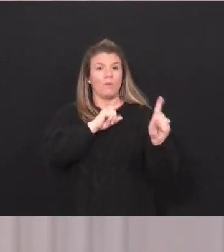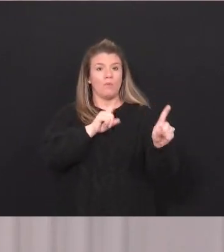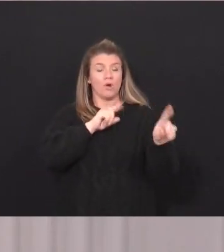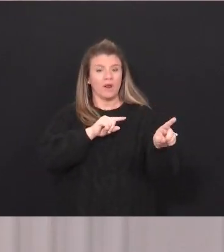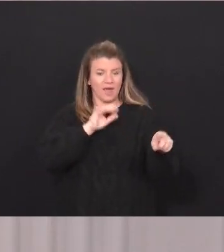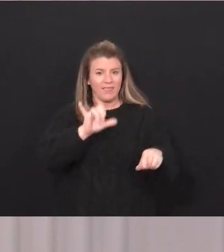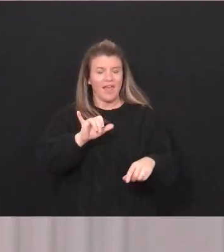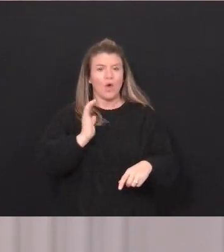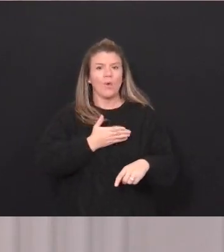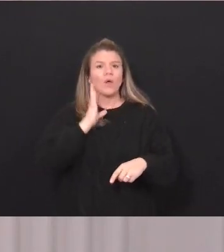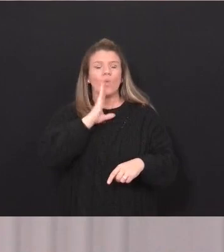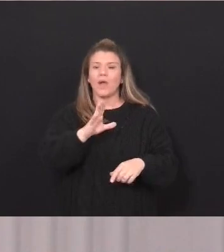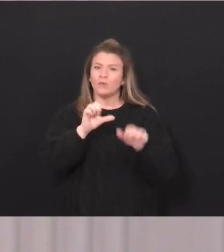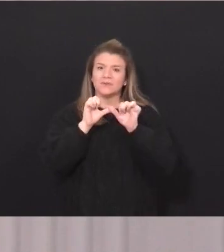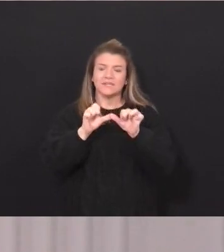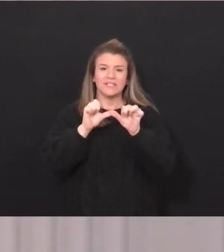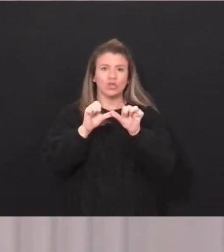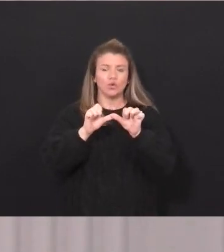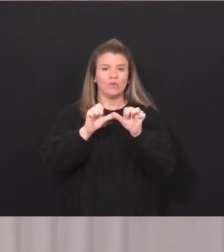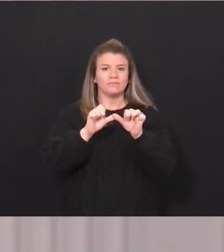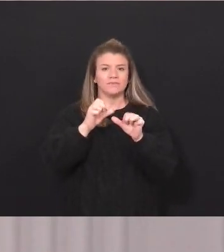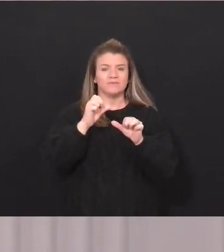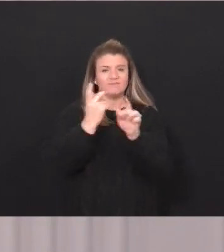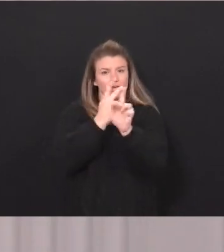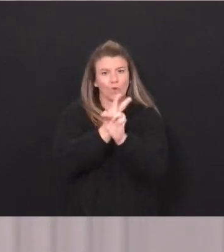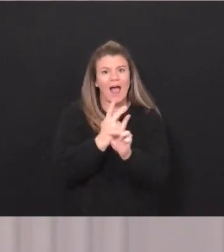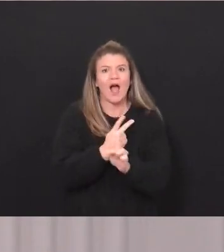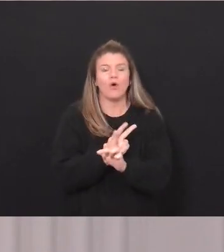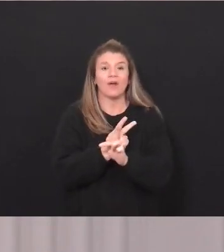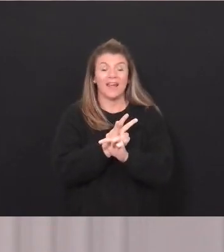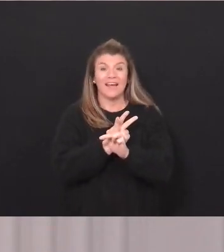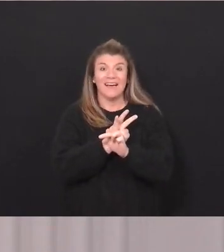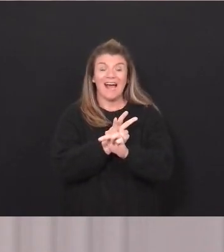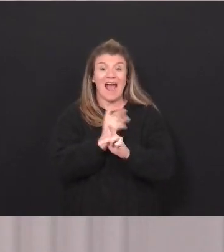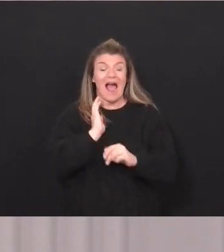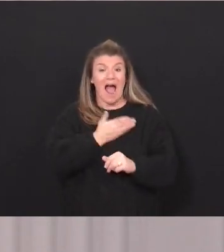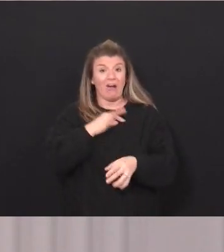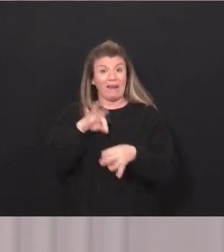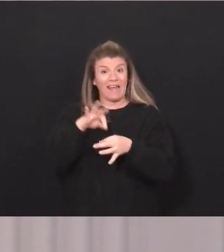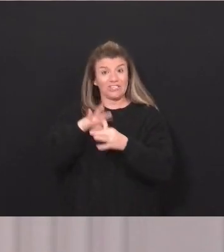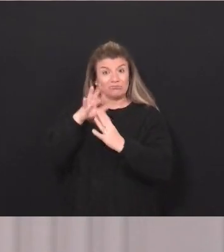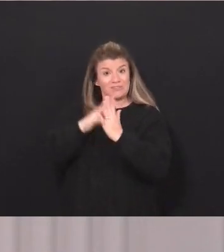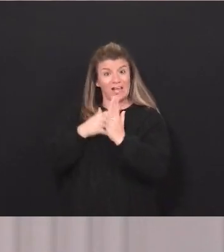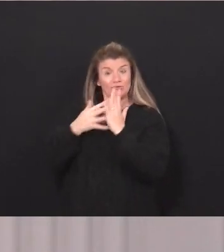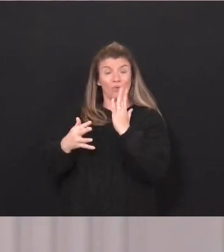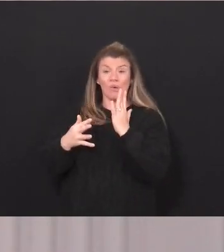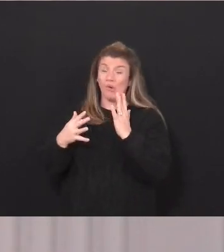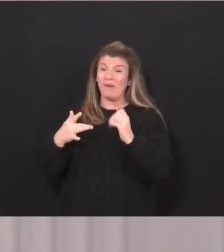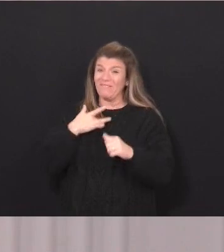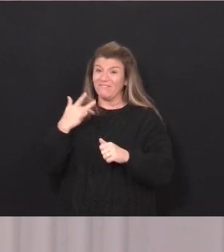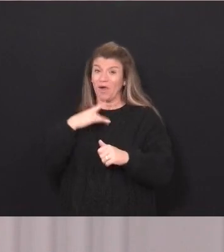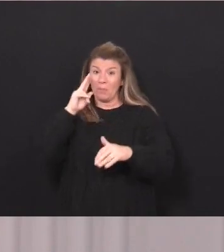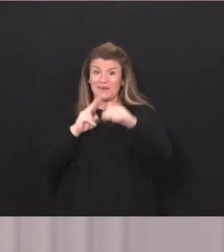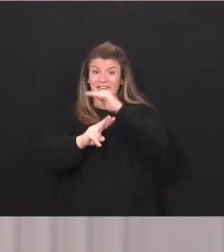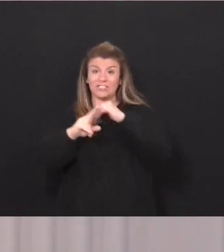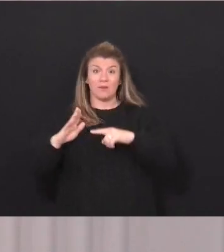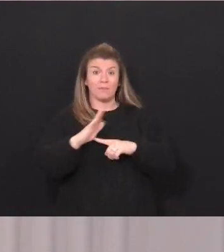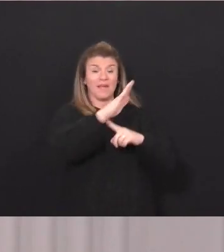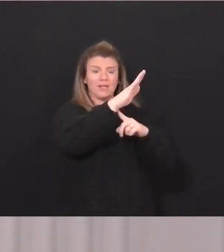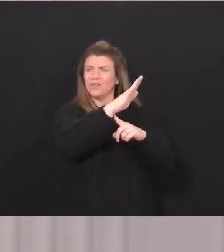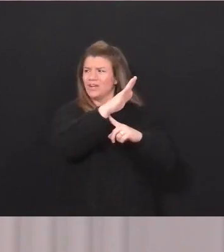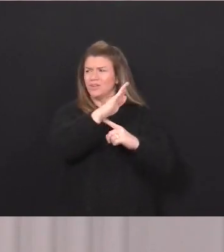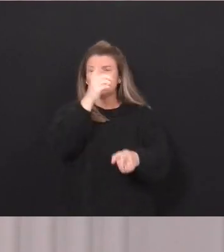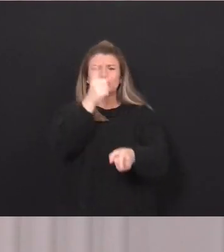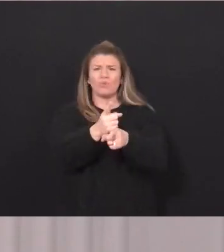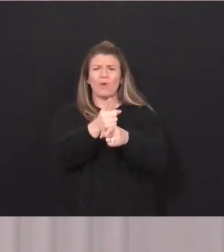peaking about the time of that the original primary was scheduled. So the governor has made the correct call to postpone this,